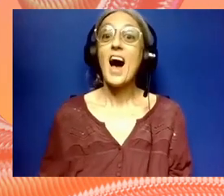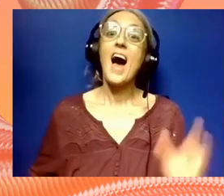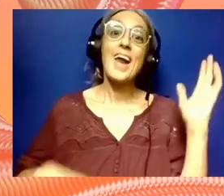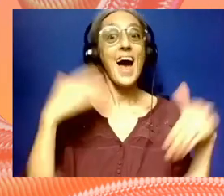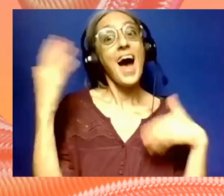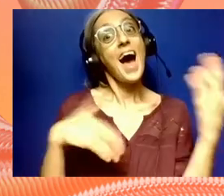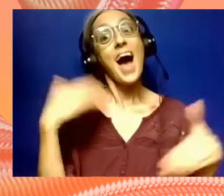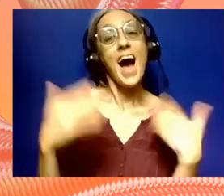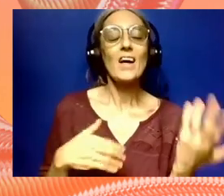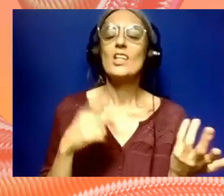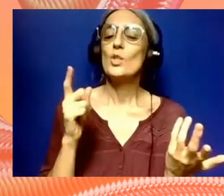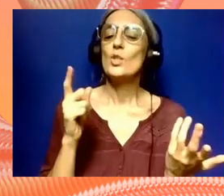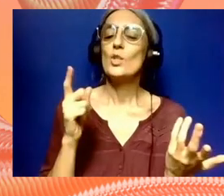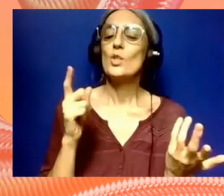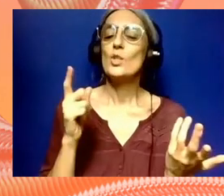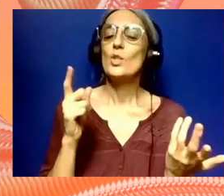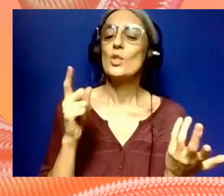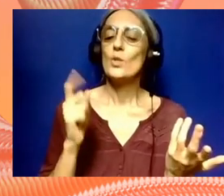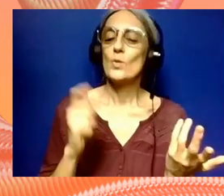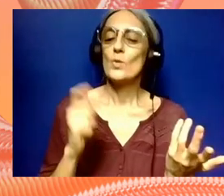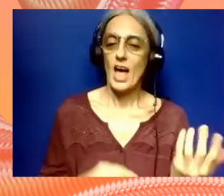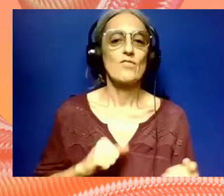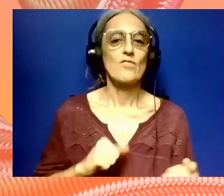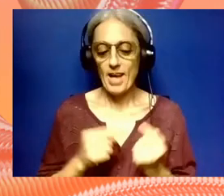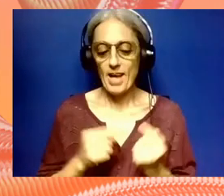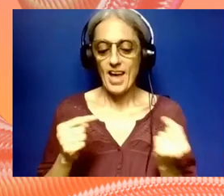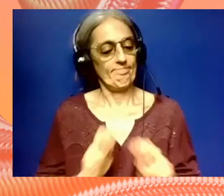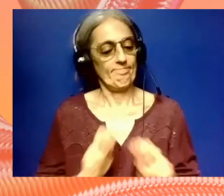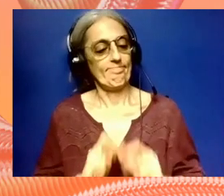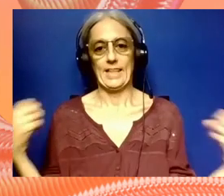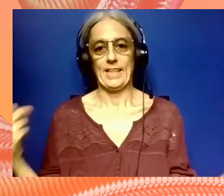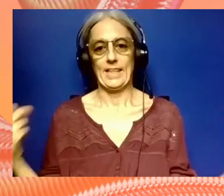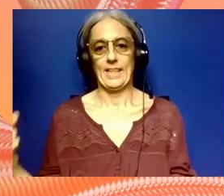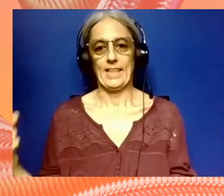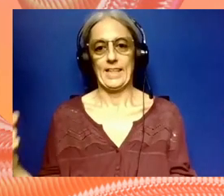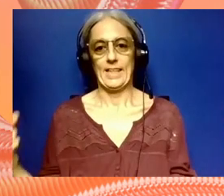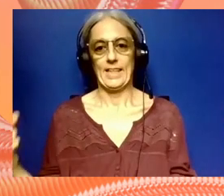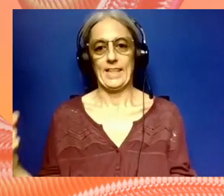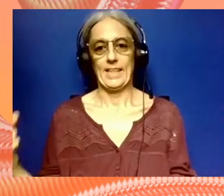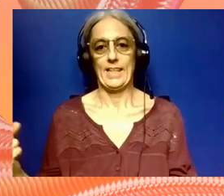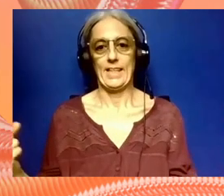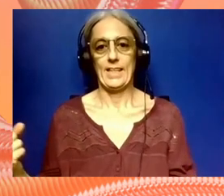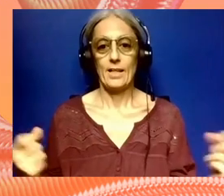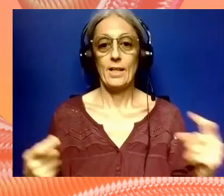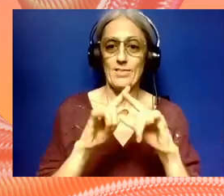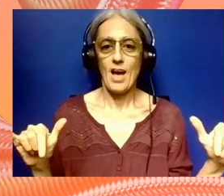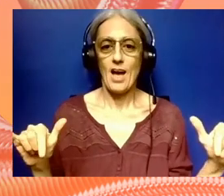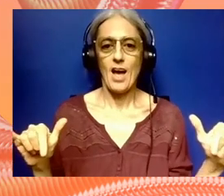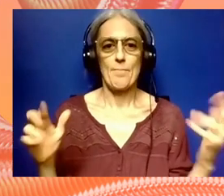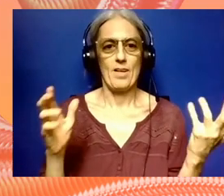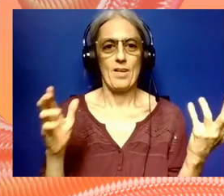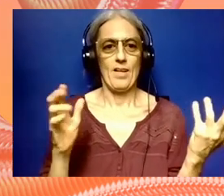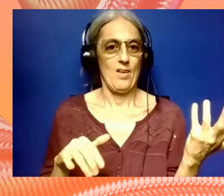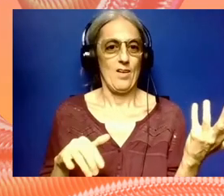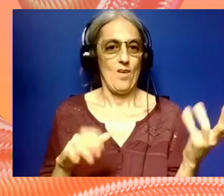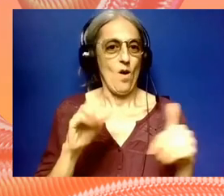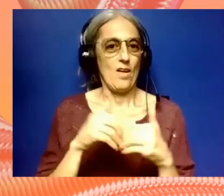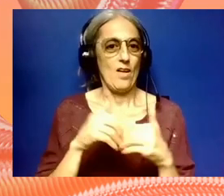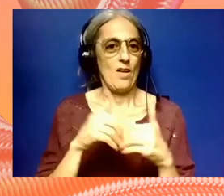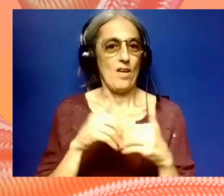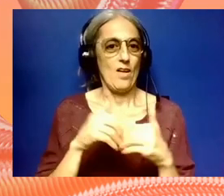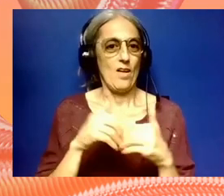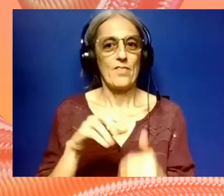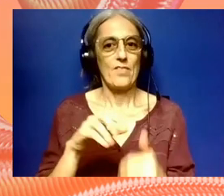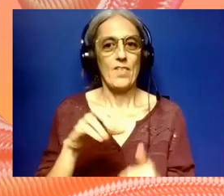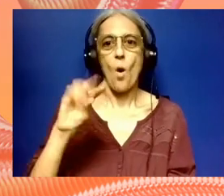being so inundated with, you know, all of the Oprah-ness of the 80s and 90s.